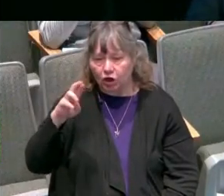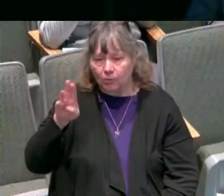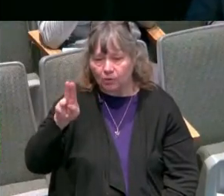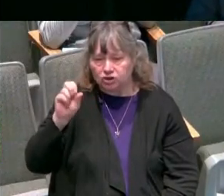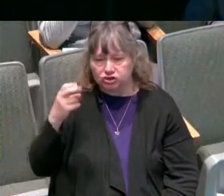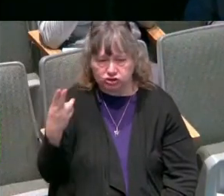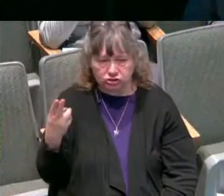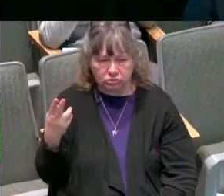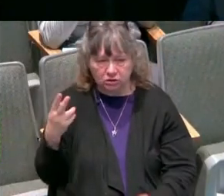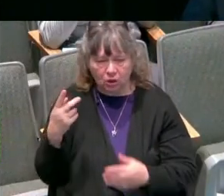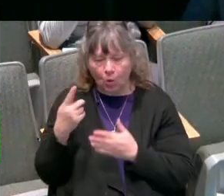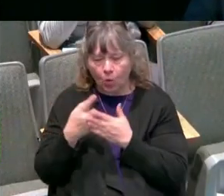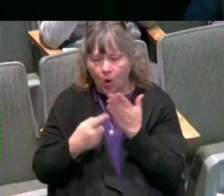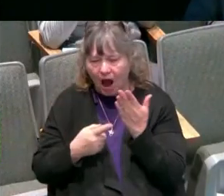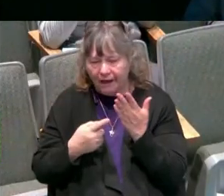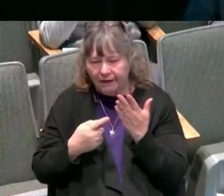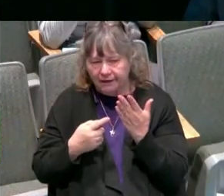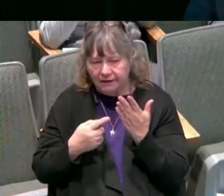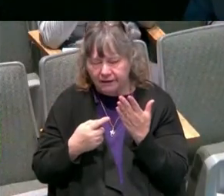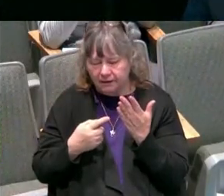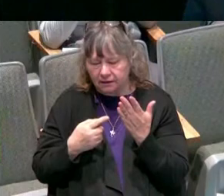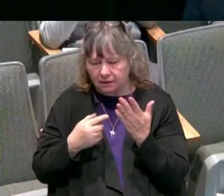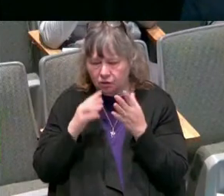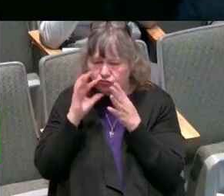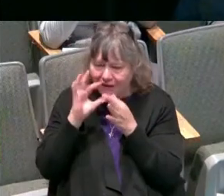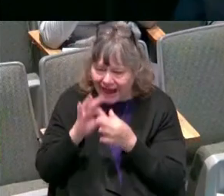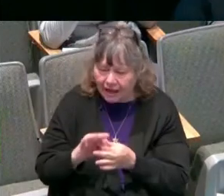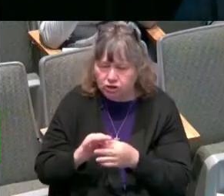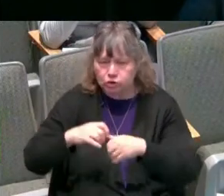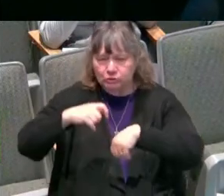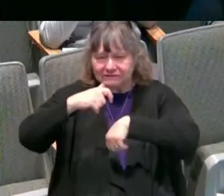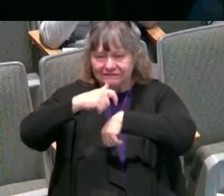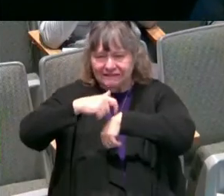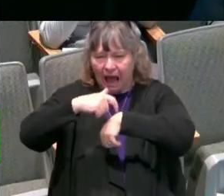measures relating to the time of this meeting